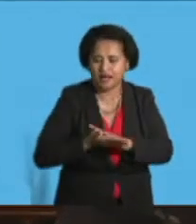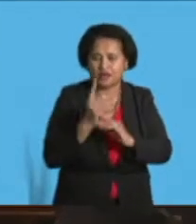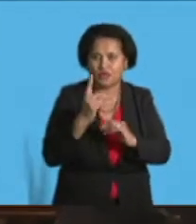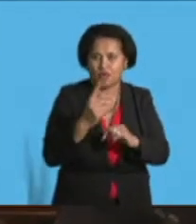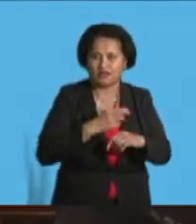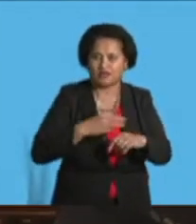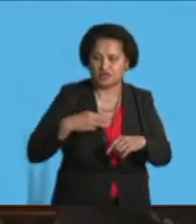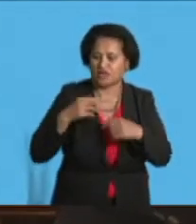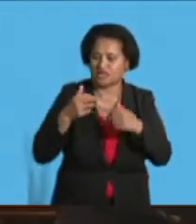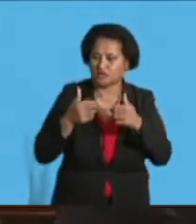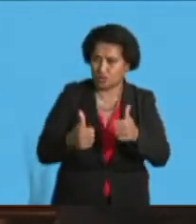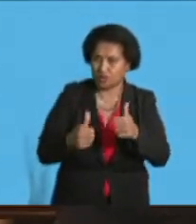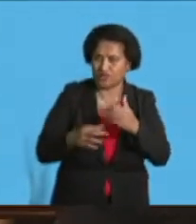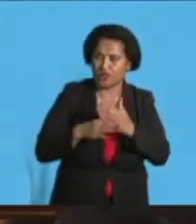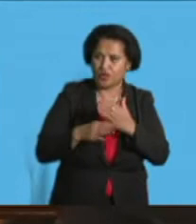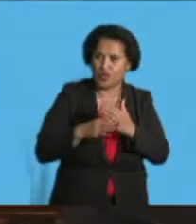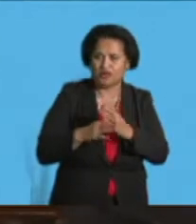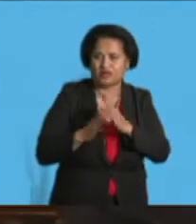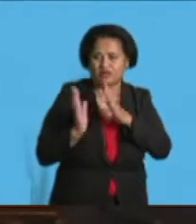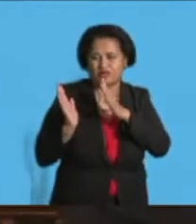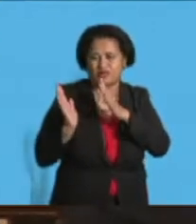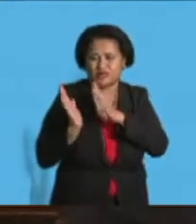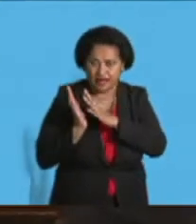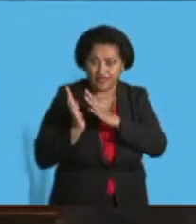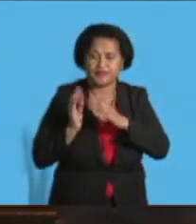Madam Speaker, waterways in Fiji have intrinsic